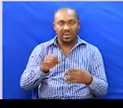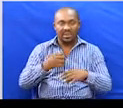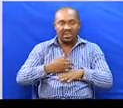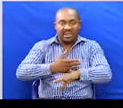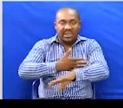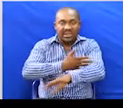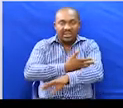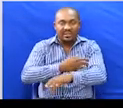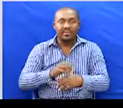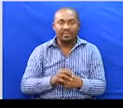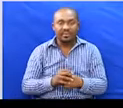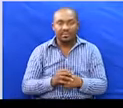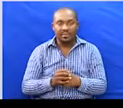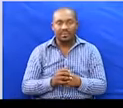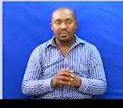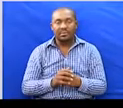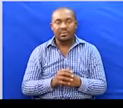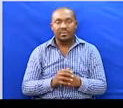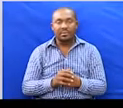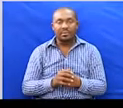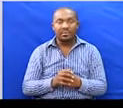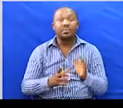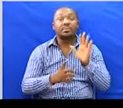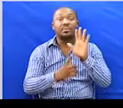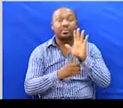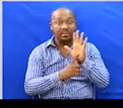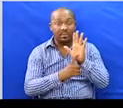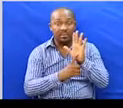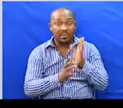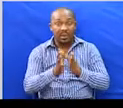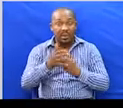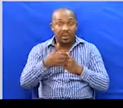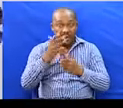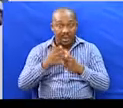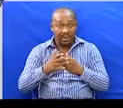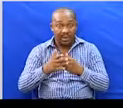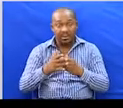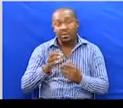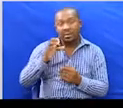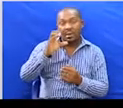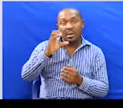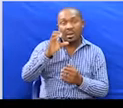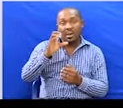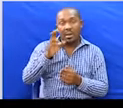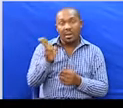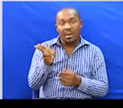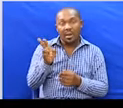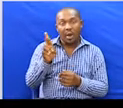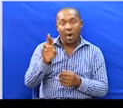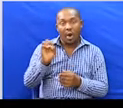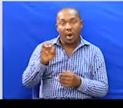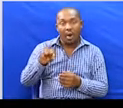Genes. Genes. And the last vocabulary in our lesson today is this long one.